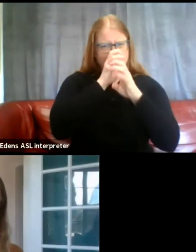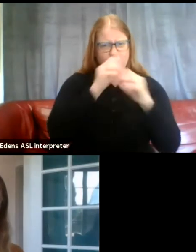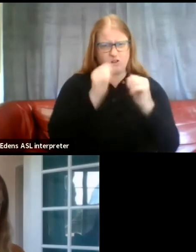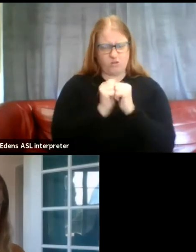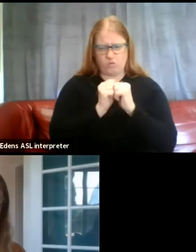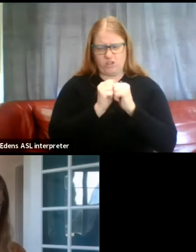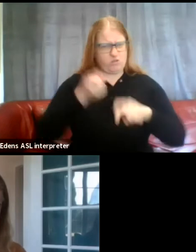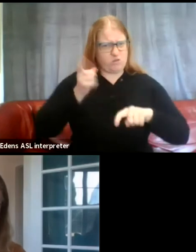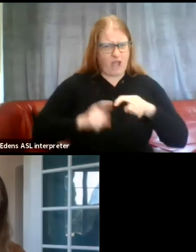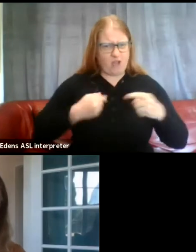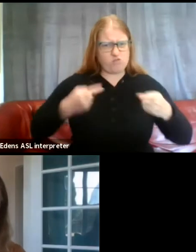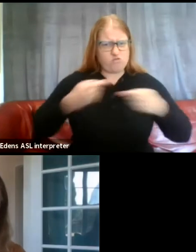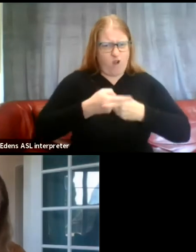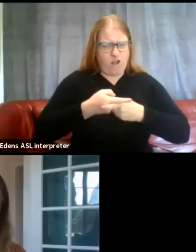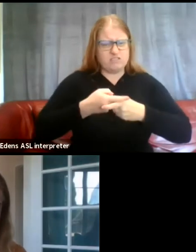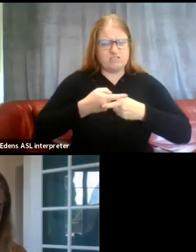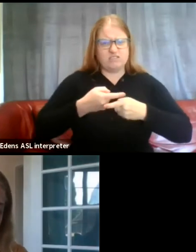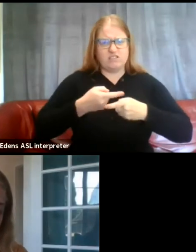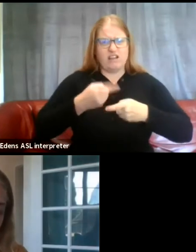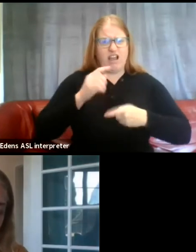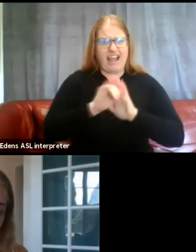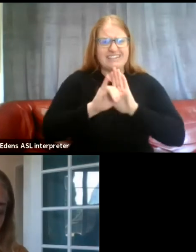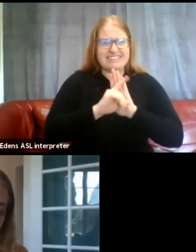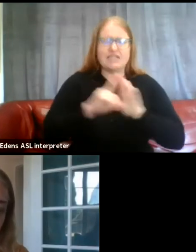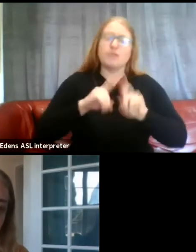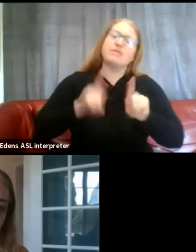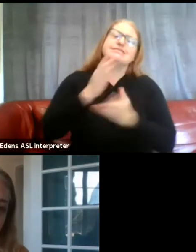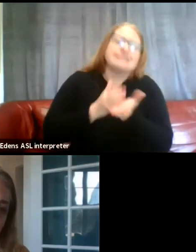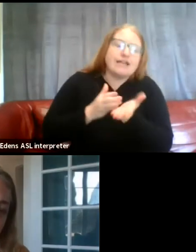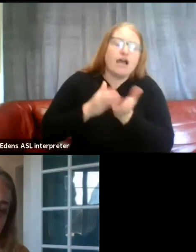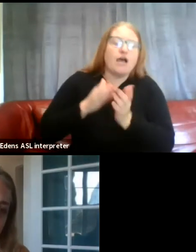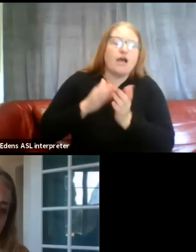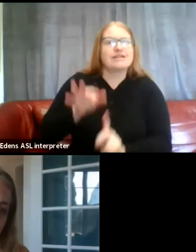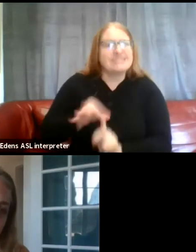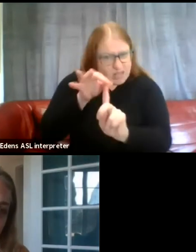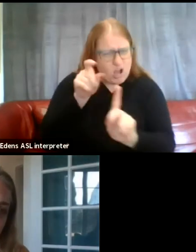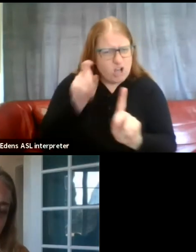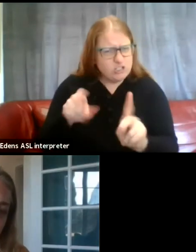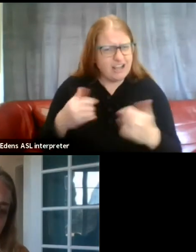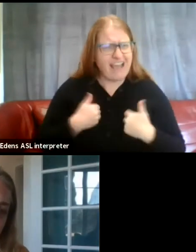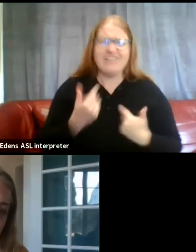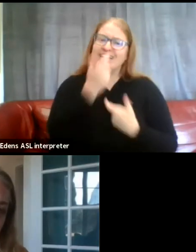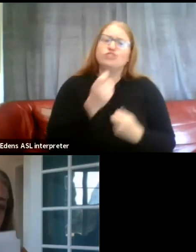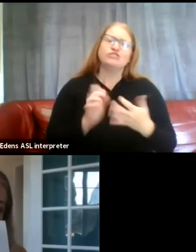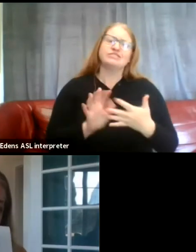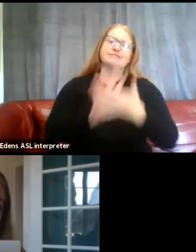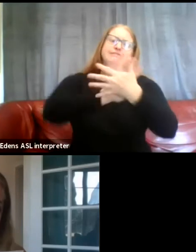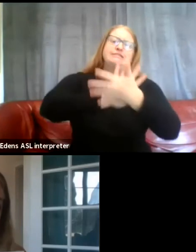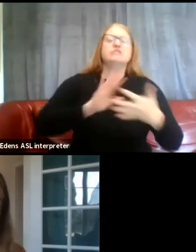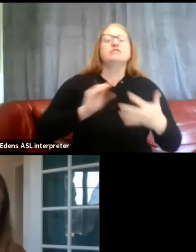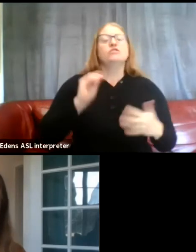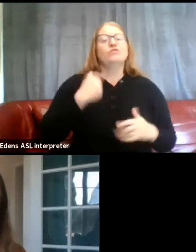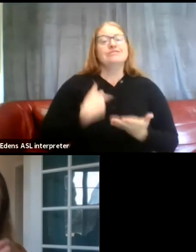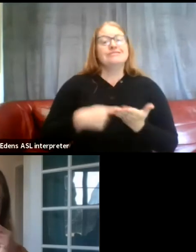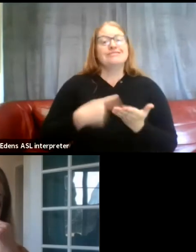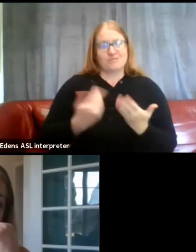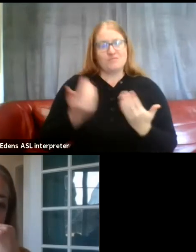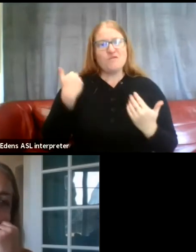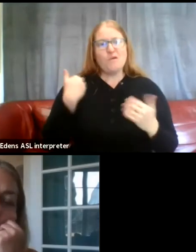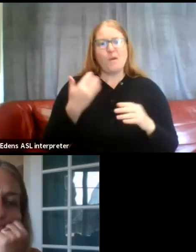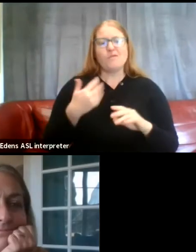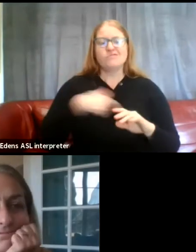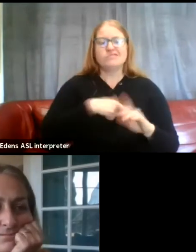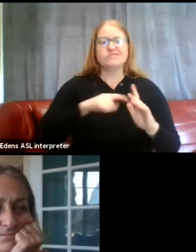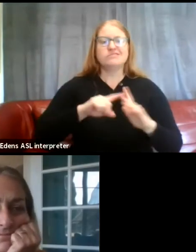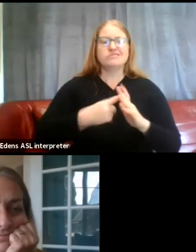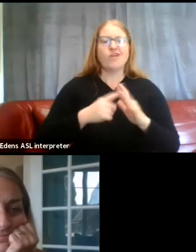character playing, but there are exceptions to this. And I think sometimes it creates interesting ambiguities. Like we were talking earlier off screen about how,